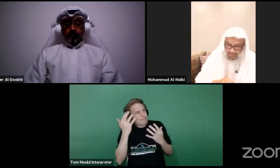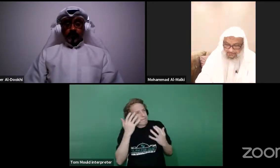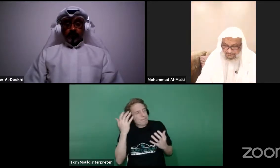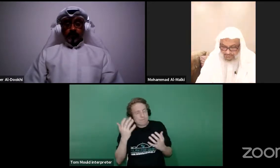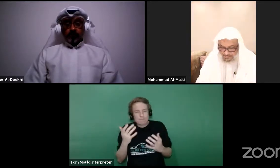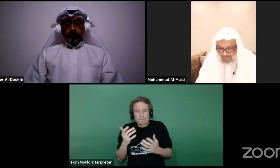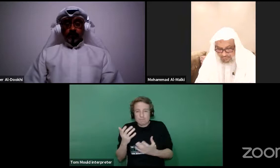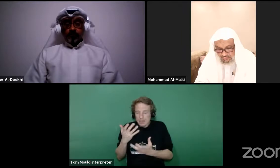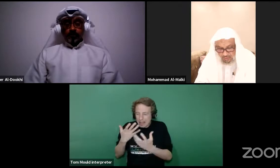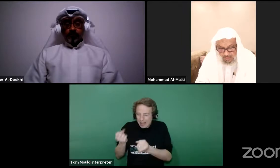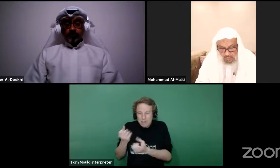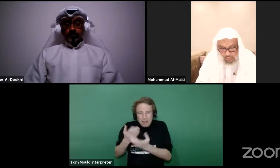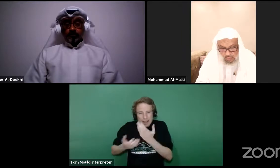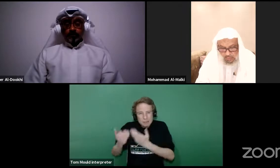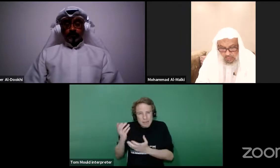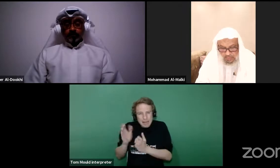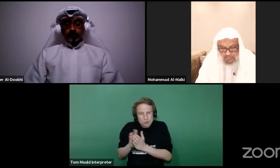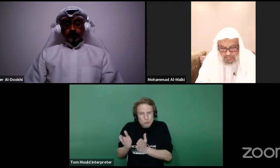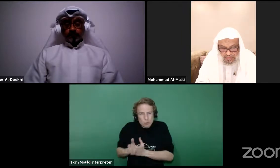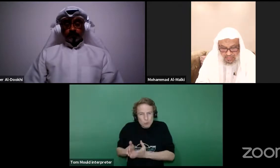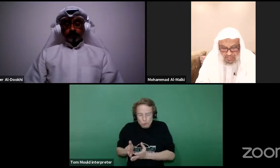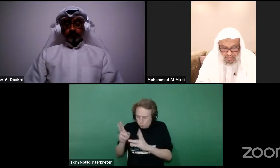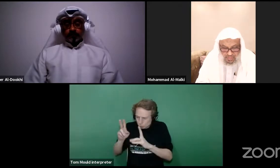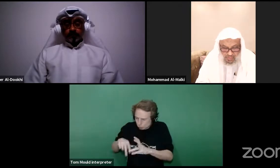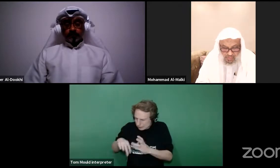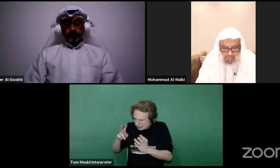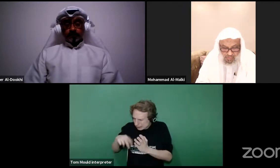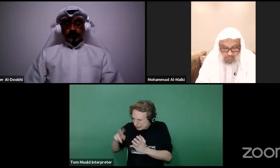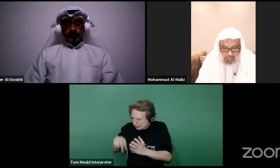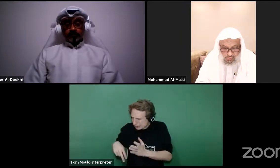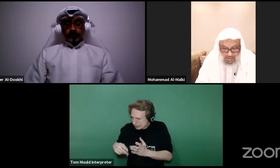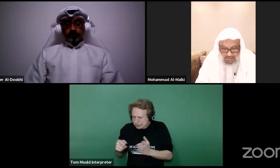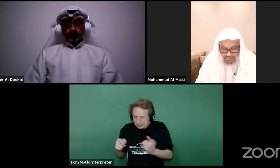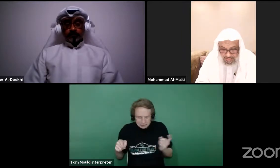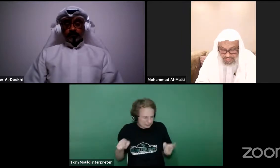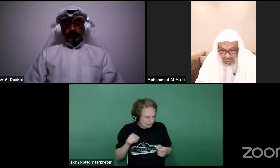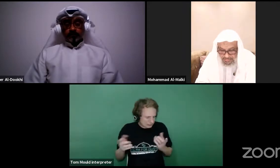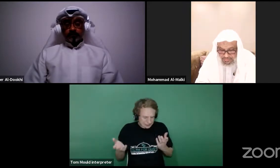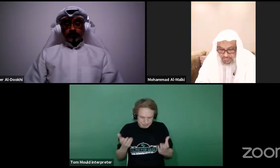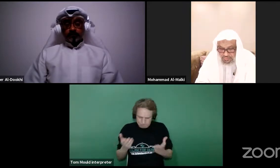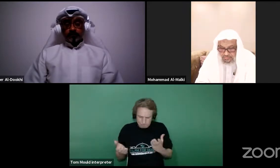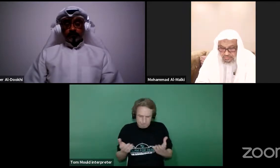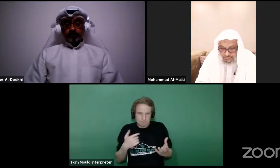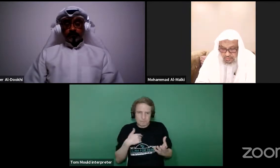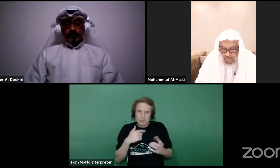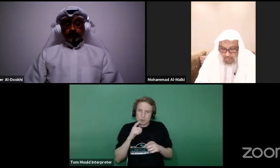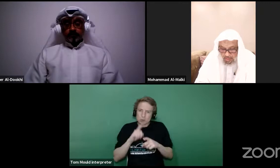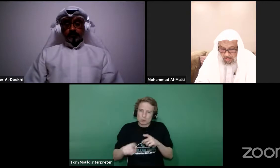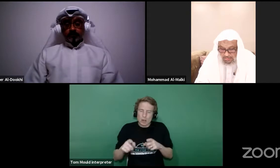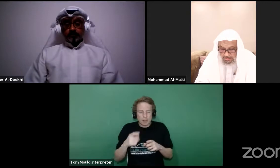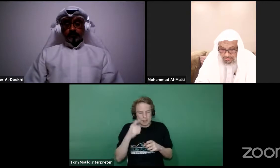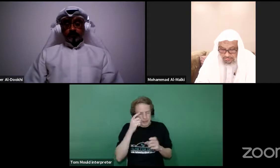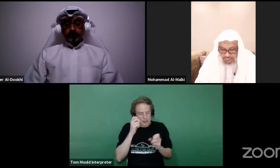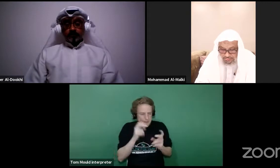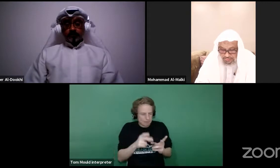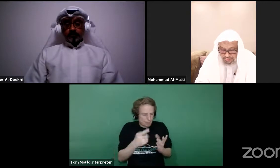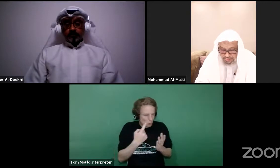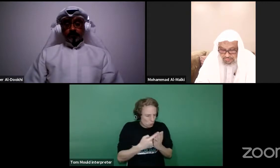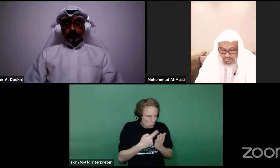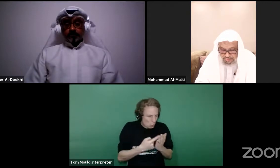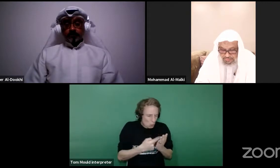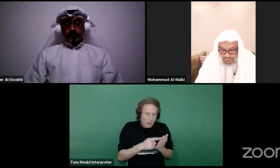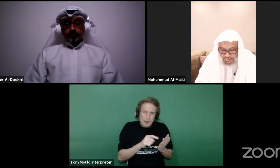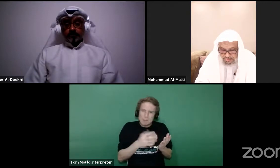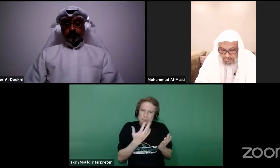rulings that are contained therein, and then acting in accordance to them, whereby they do the things that the Quran